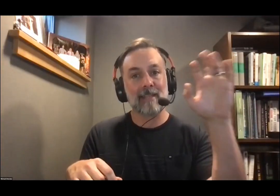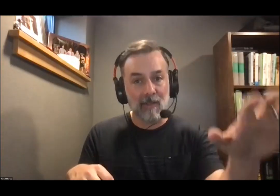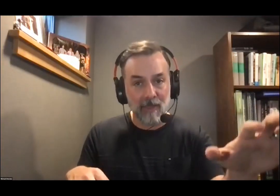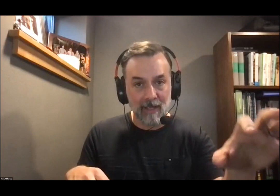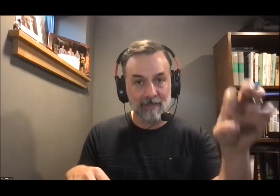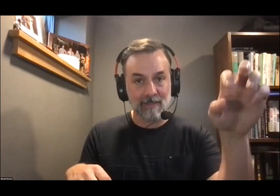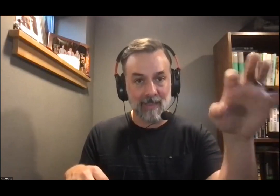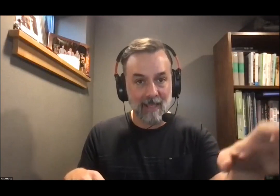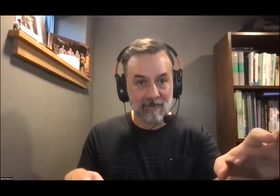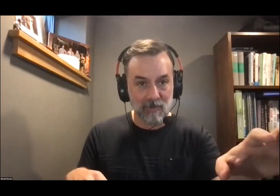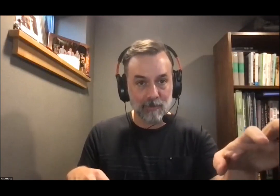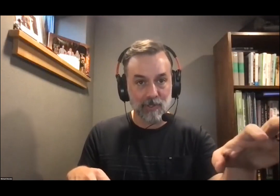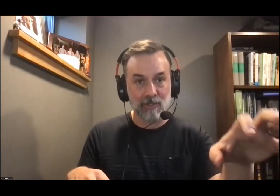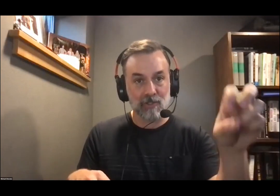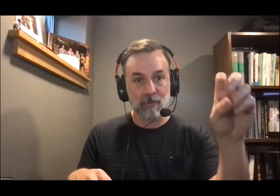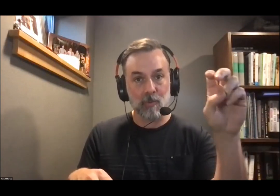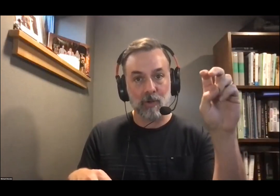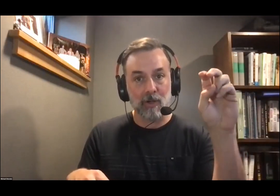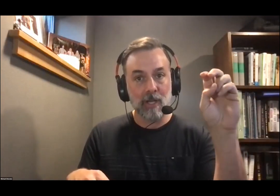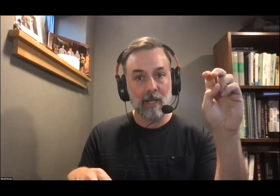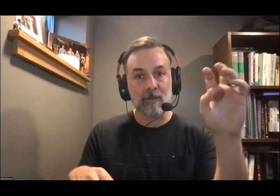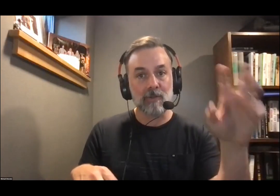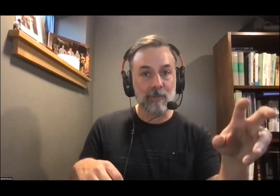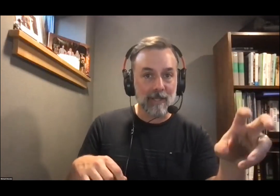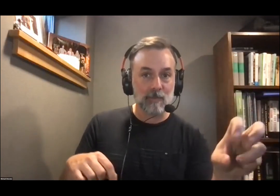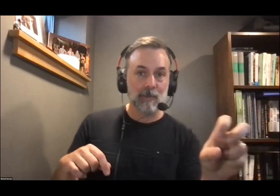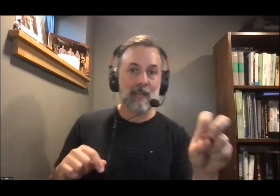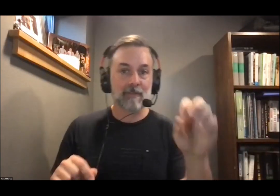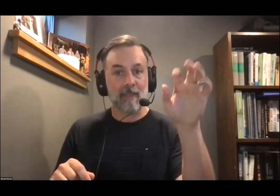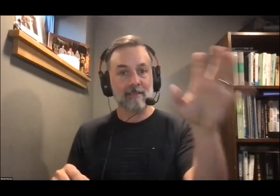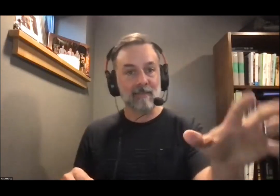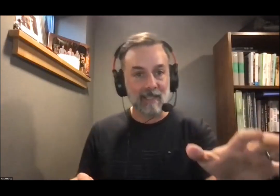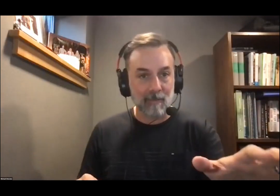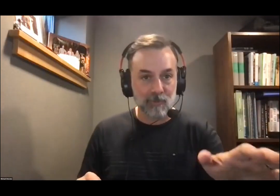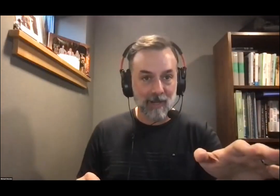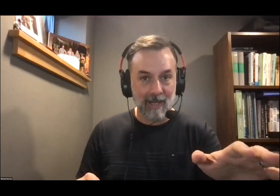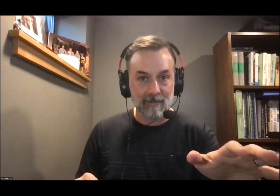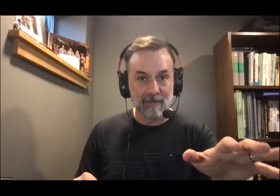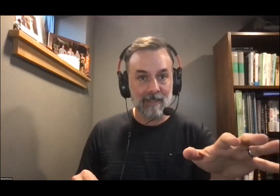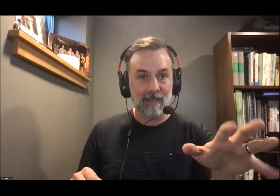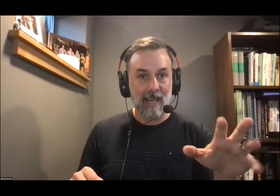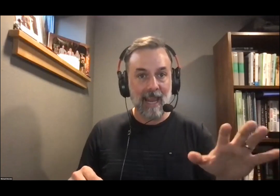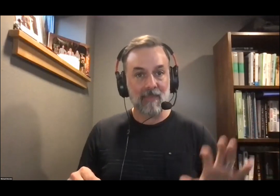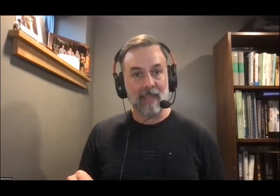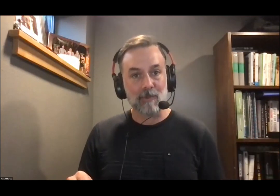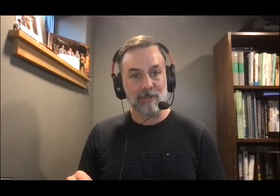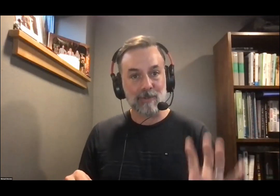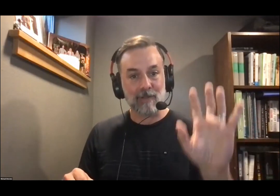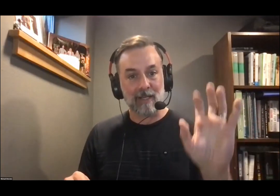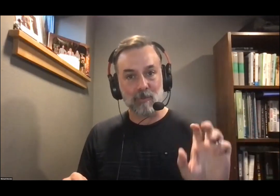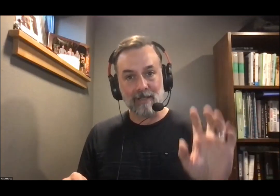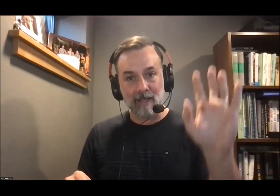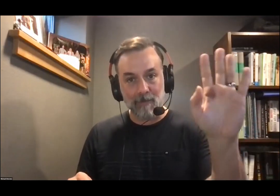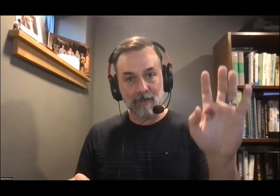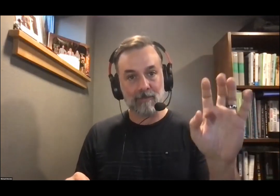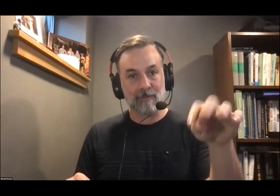uh, telethons and that sort of production, or here in the U S where we have the Thanksgiving day parades and they were sort